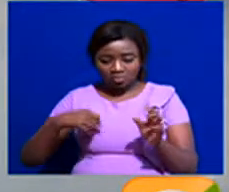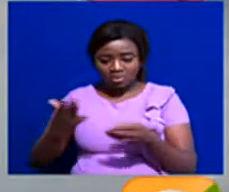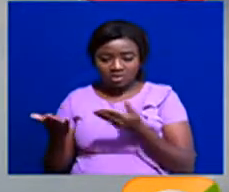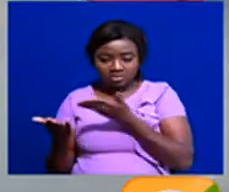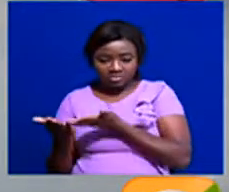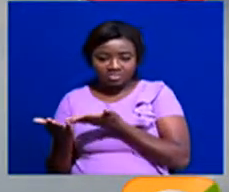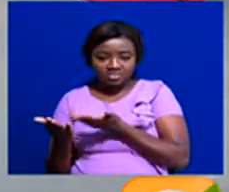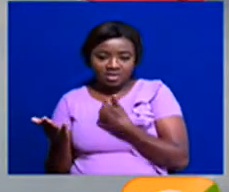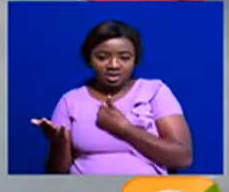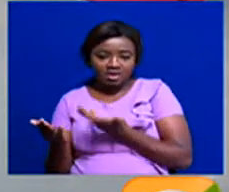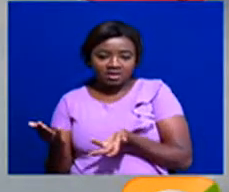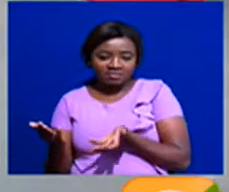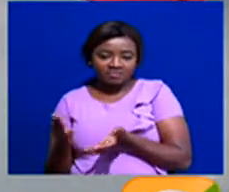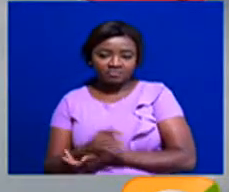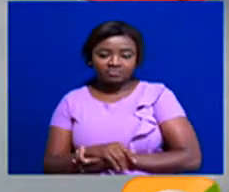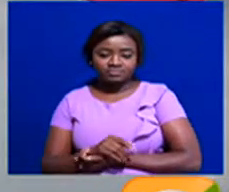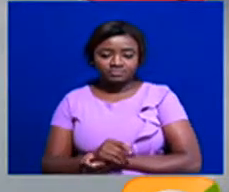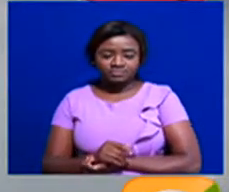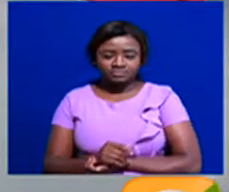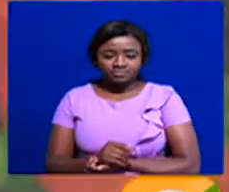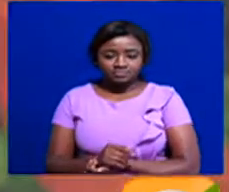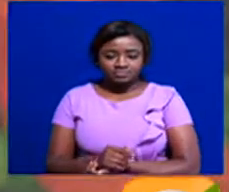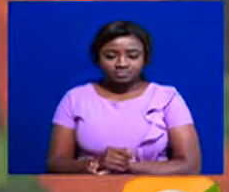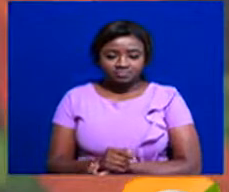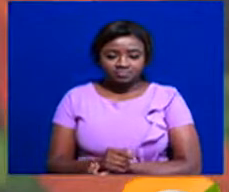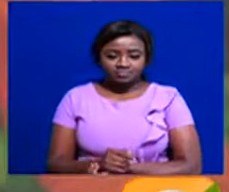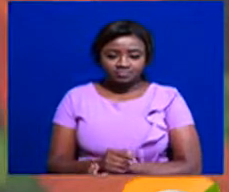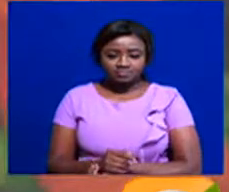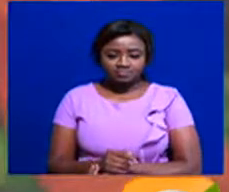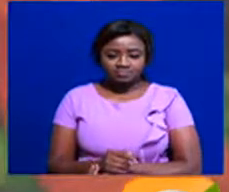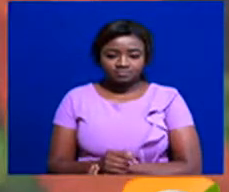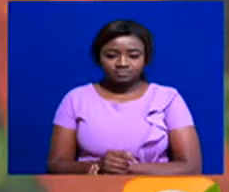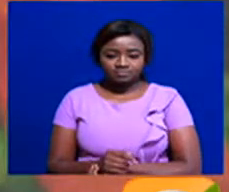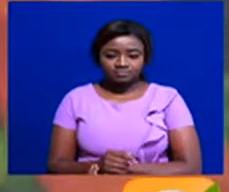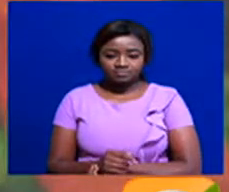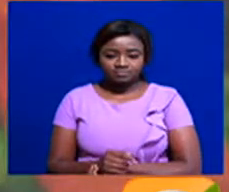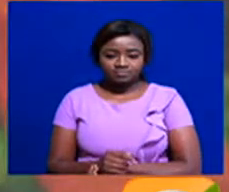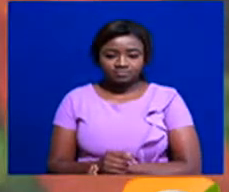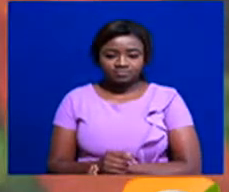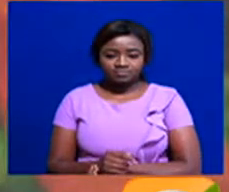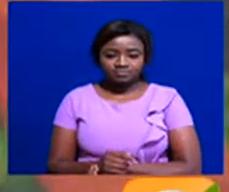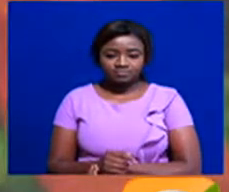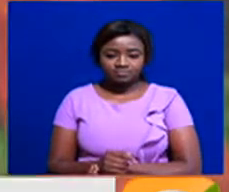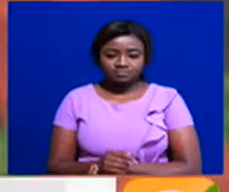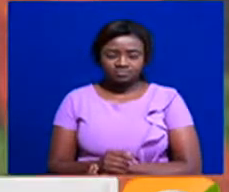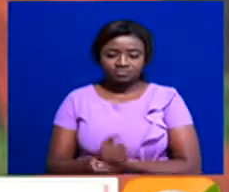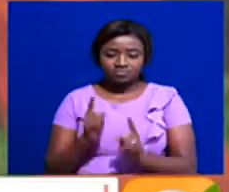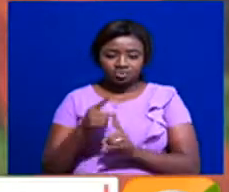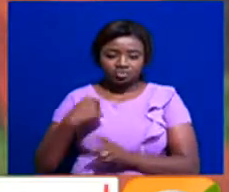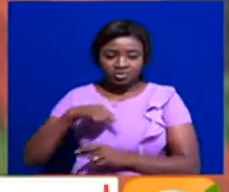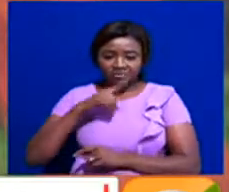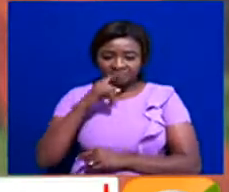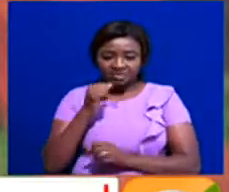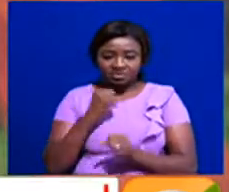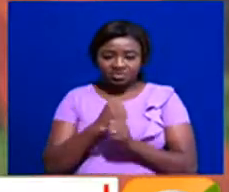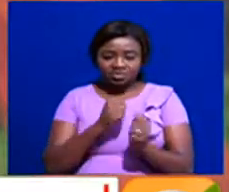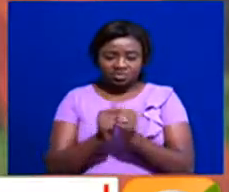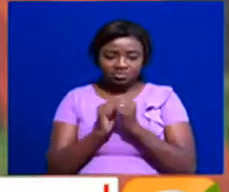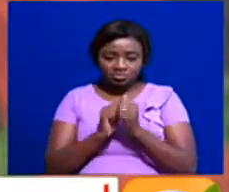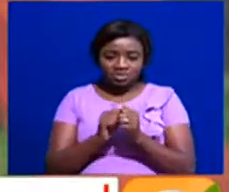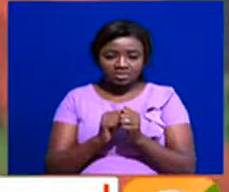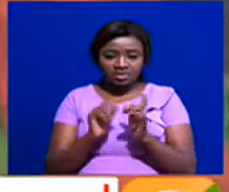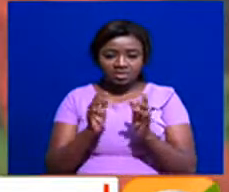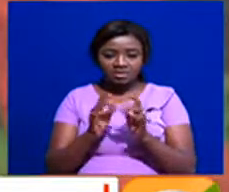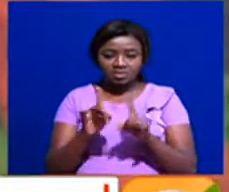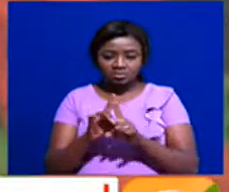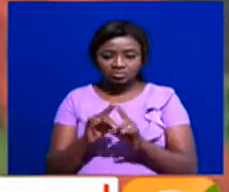a result of conversations and gross margin analysis that we have worked out together with the farmers.